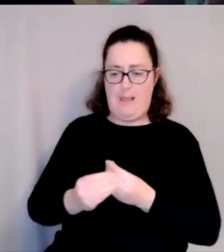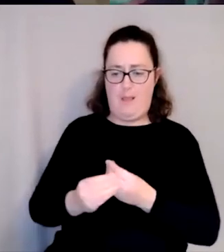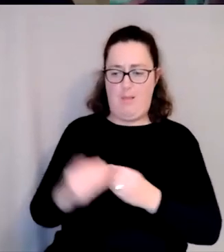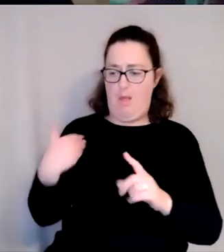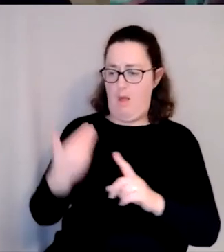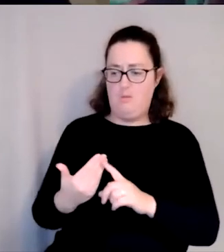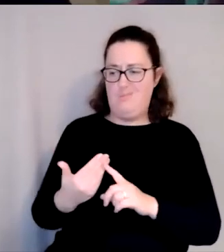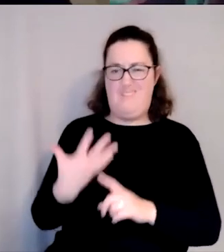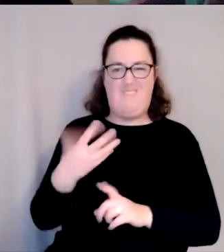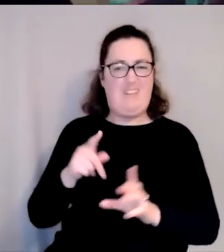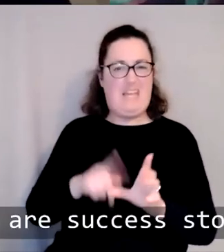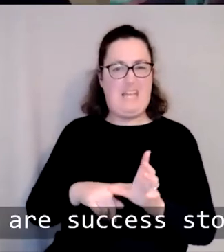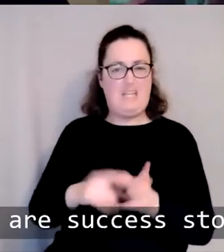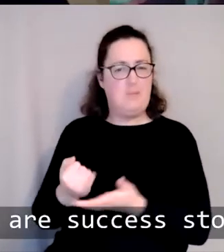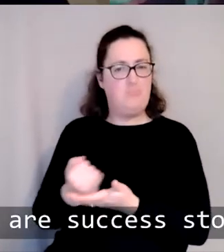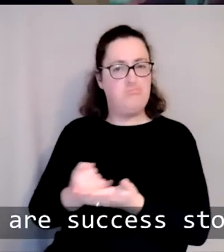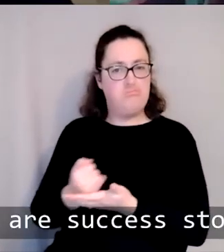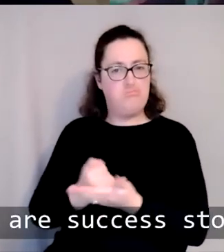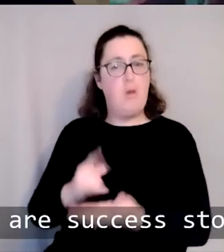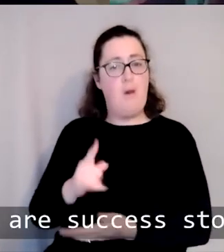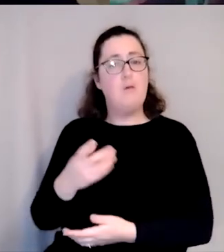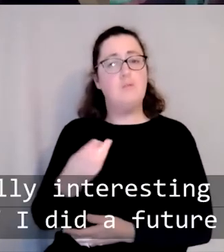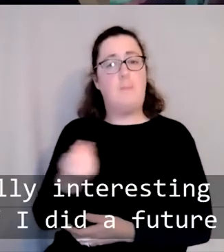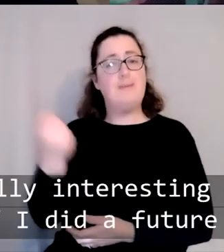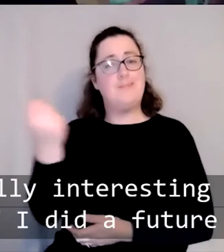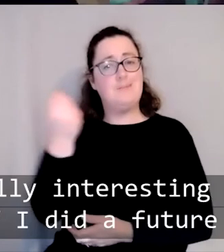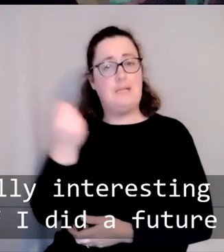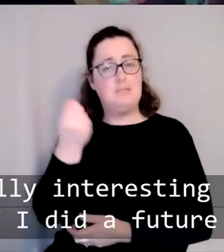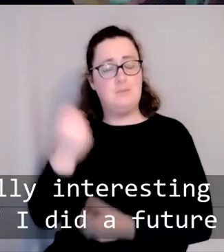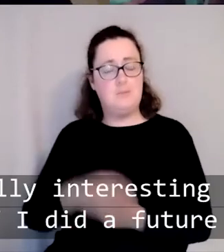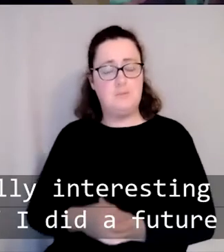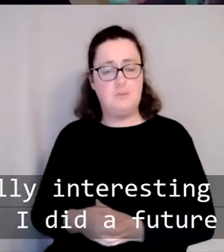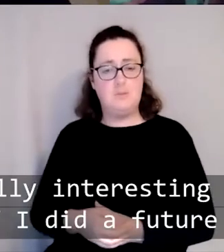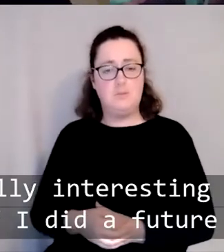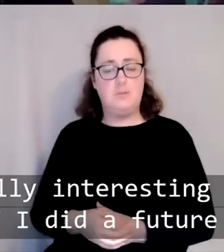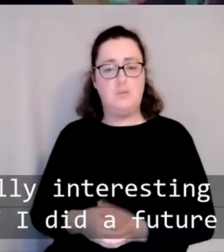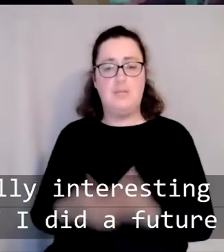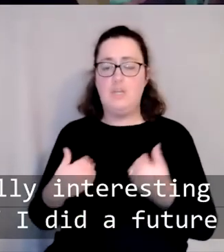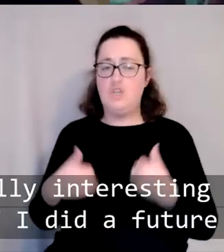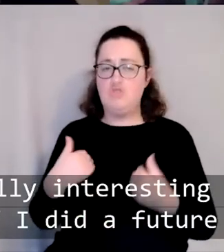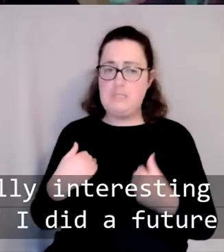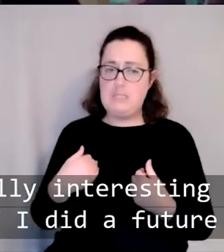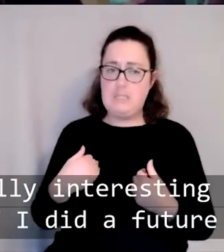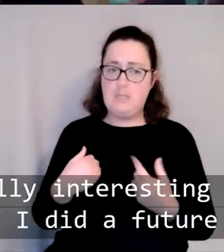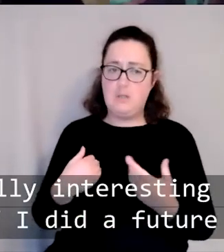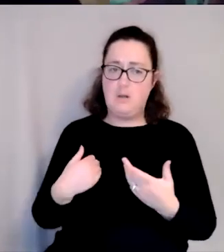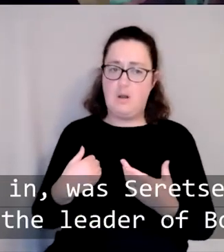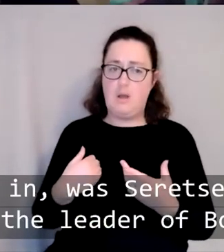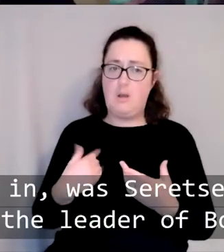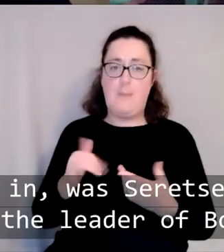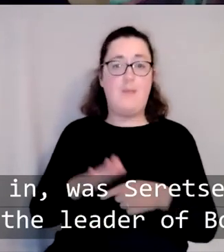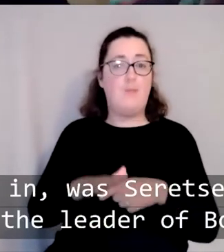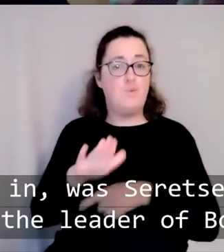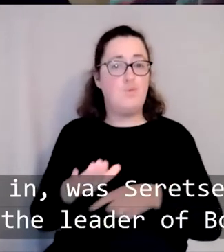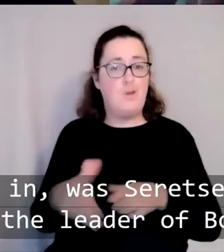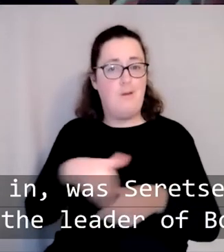dire. But there are success stories. I mean, a really interesting case, probably, if I did a future volume, I'd